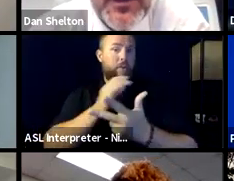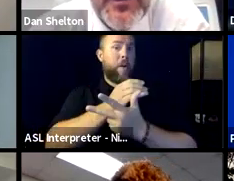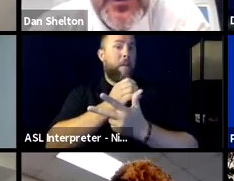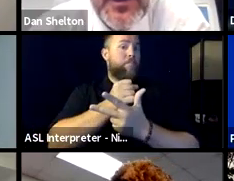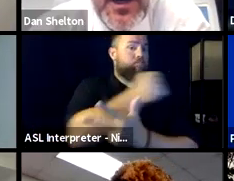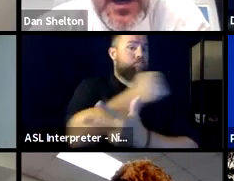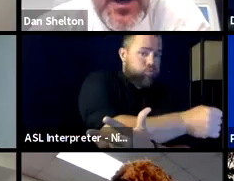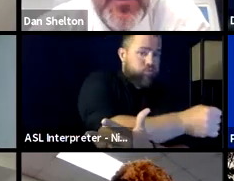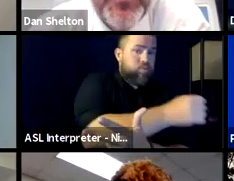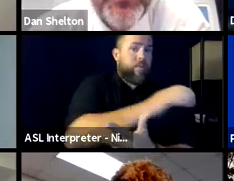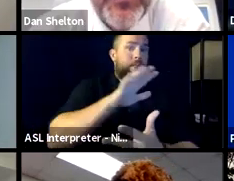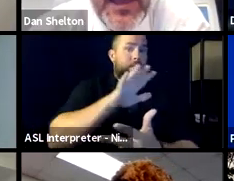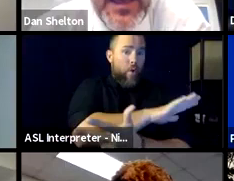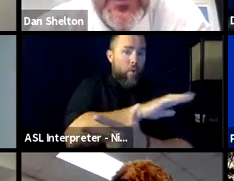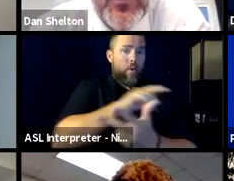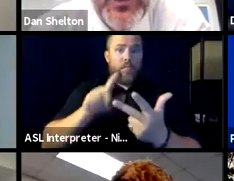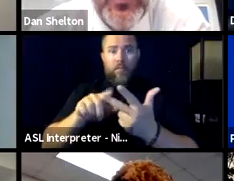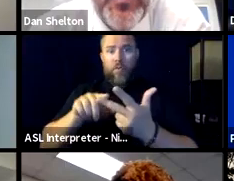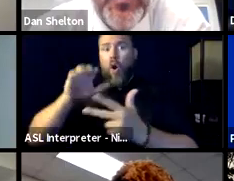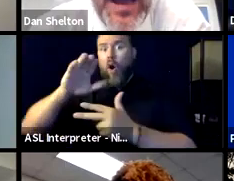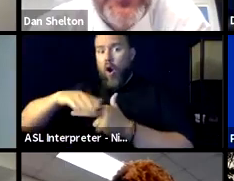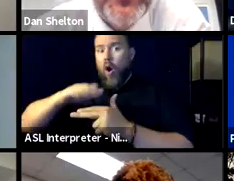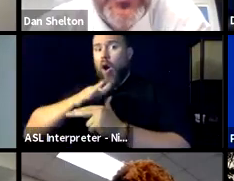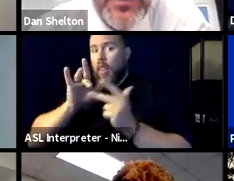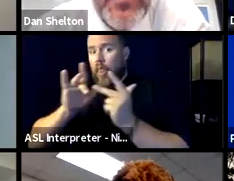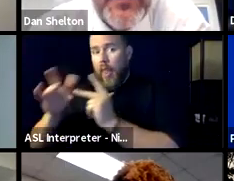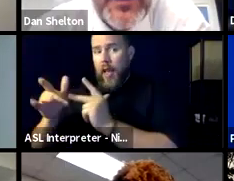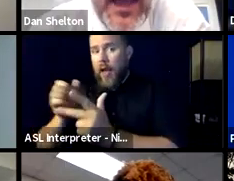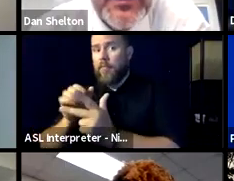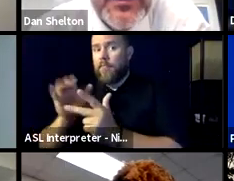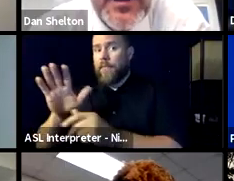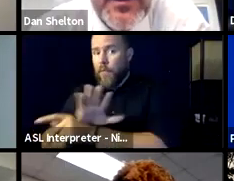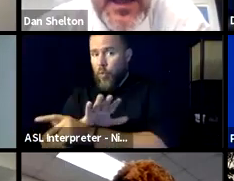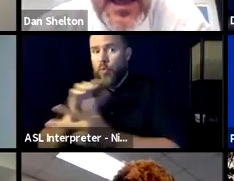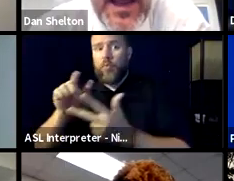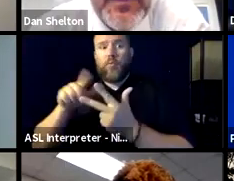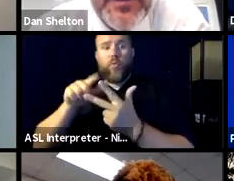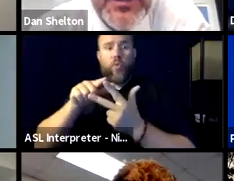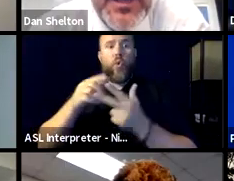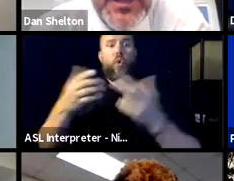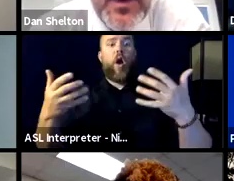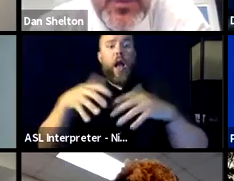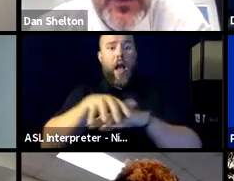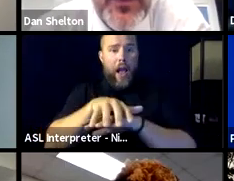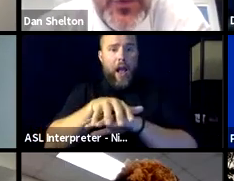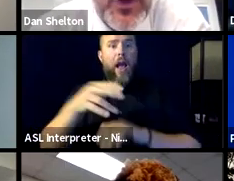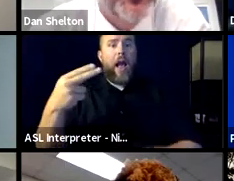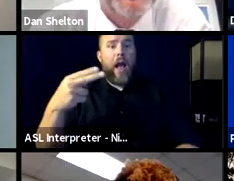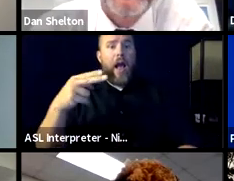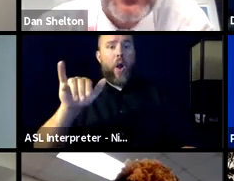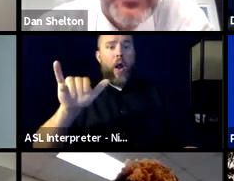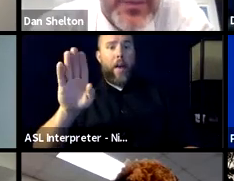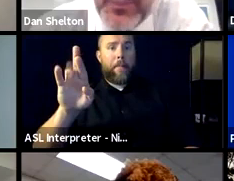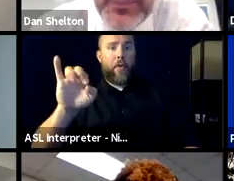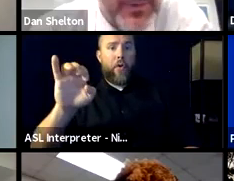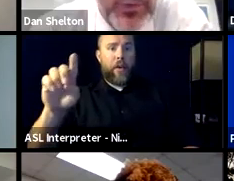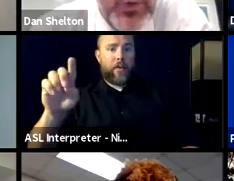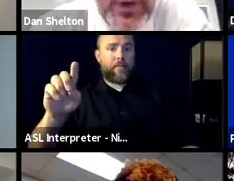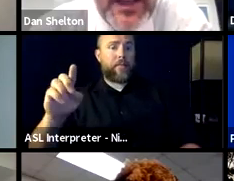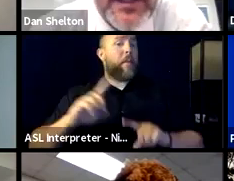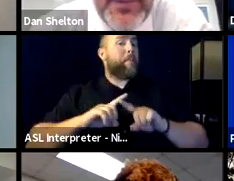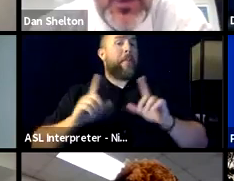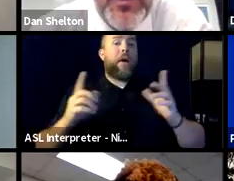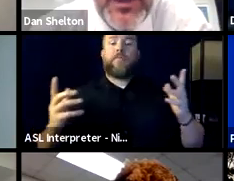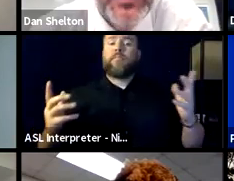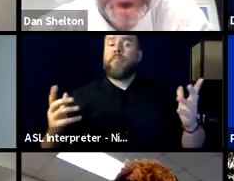school year. And we will have to make modifications and adaptations as we move through. Simple,